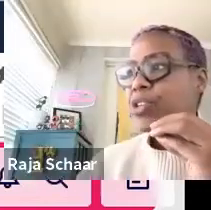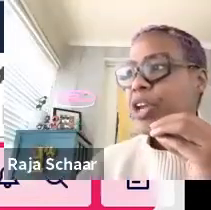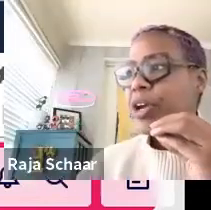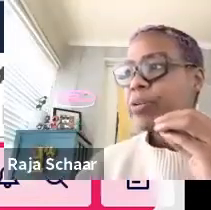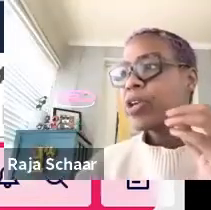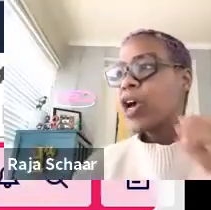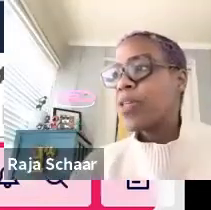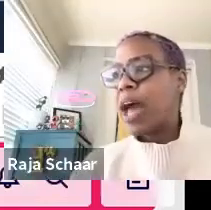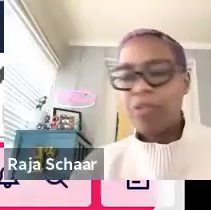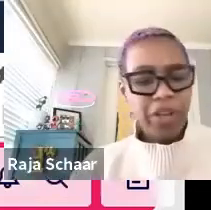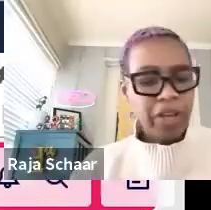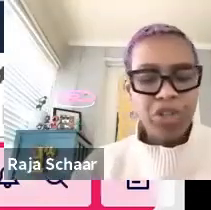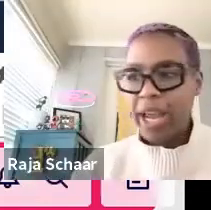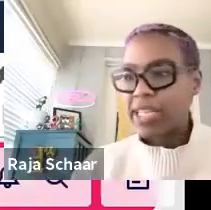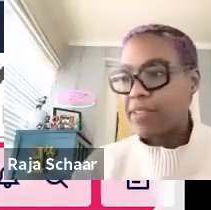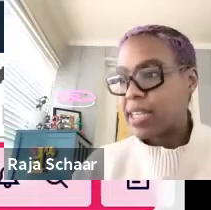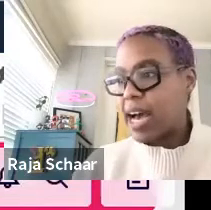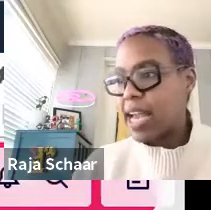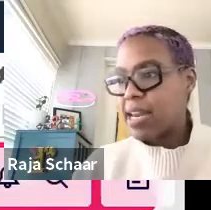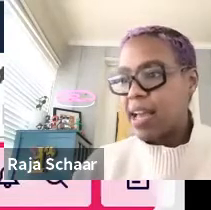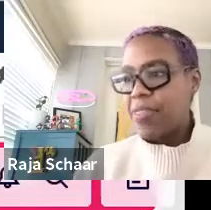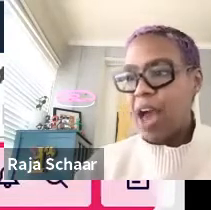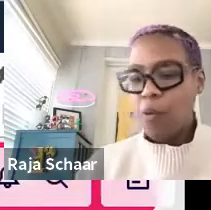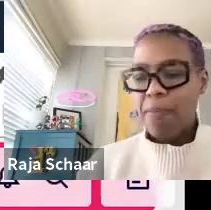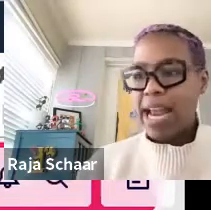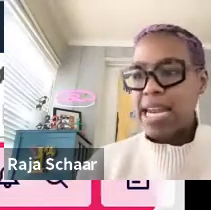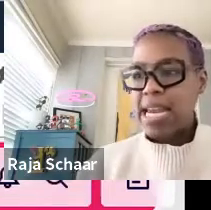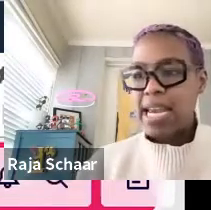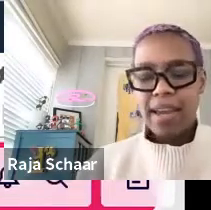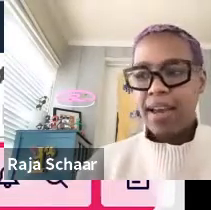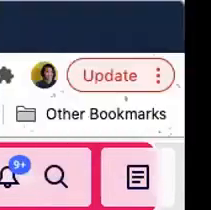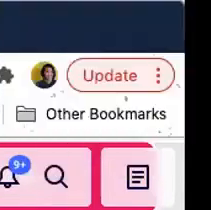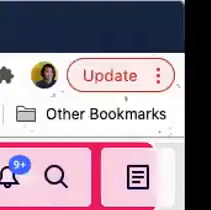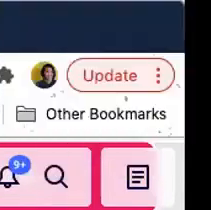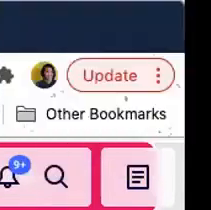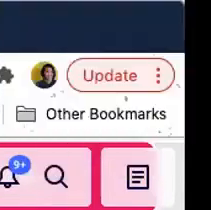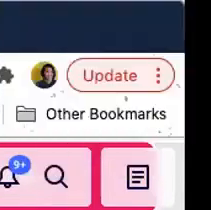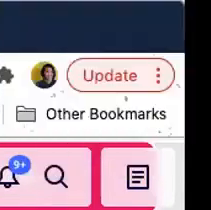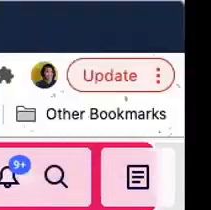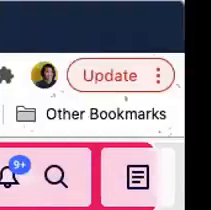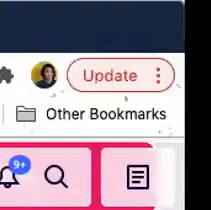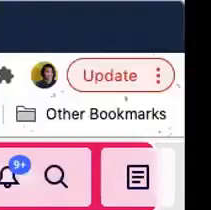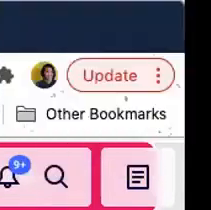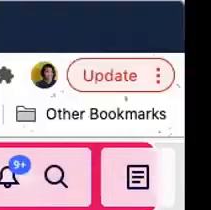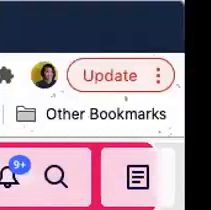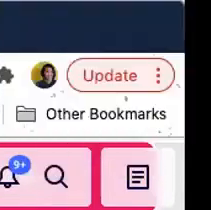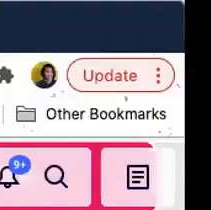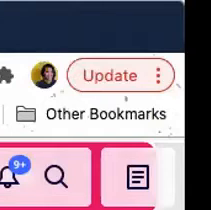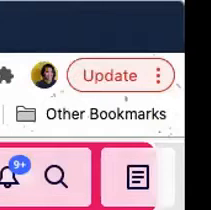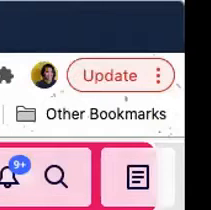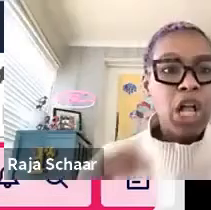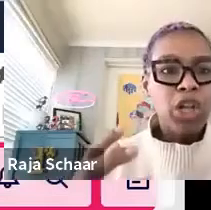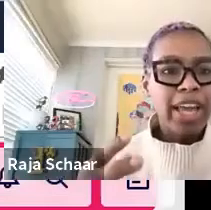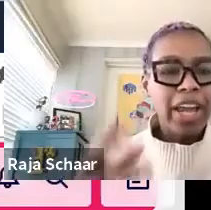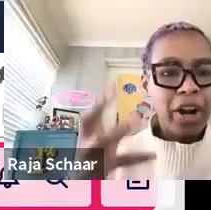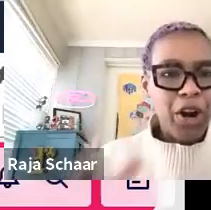new scenarios without the constraints of design that we might need normally. And normally we reach those things